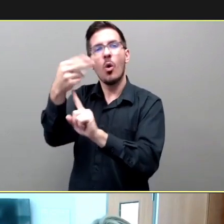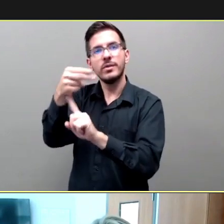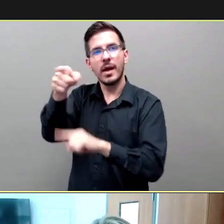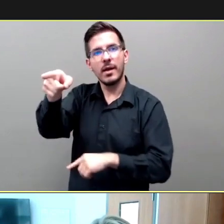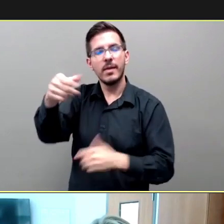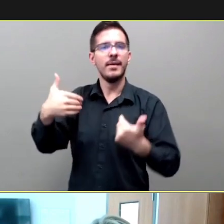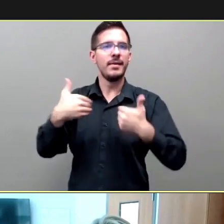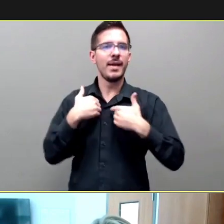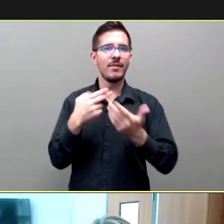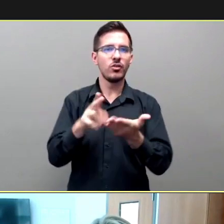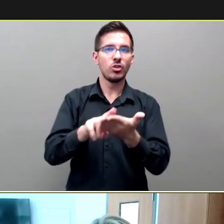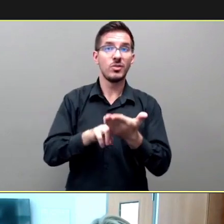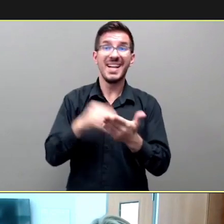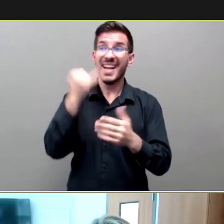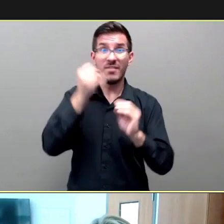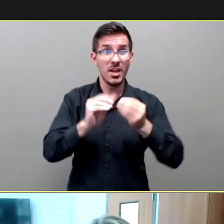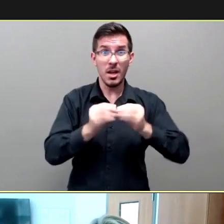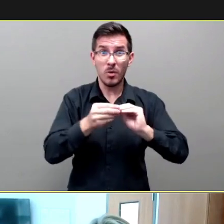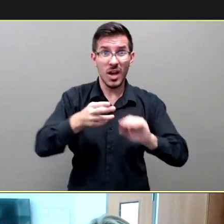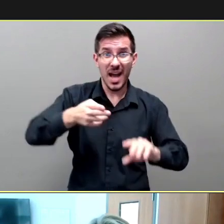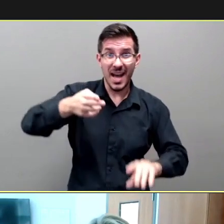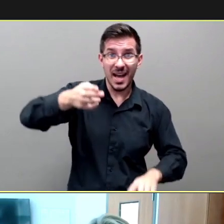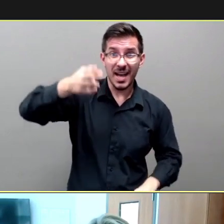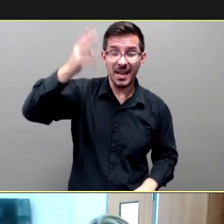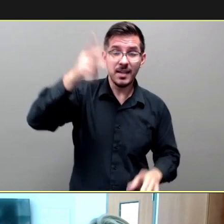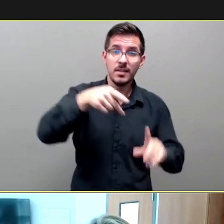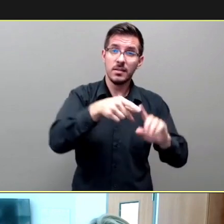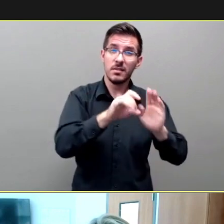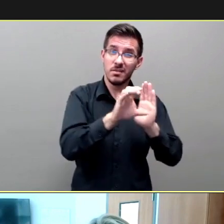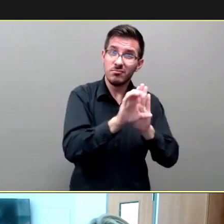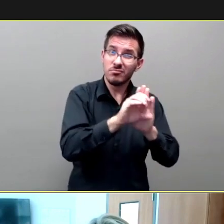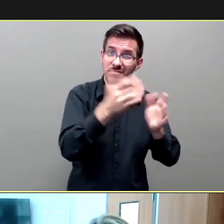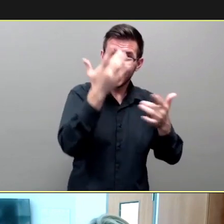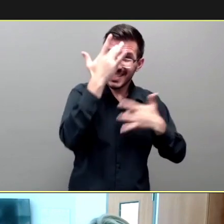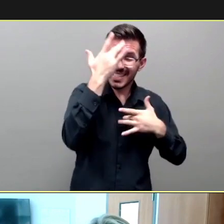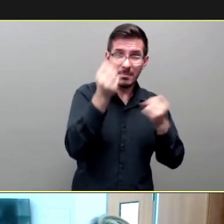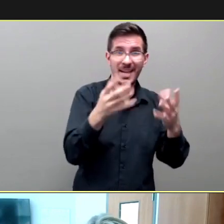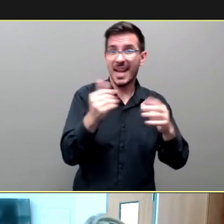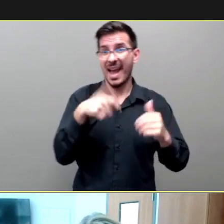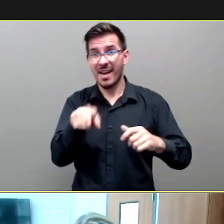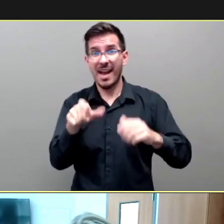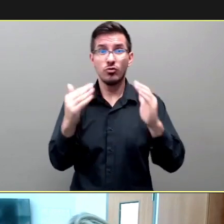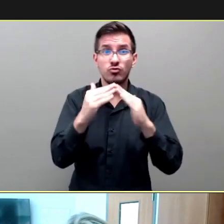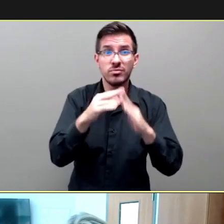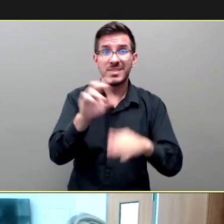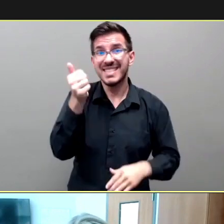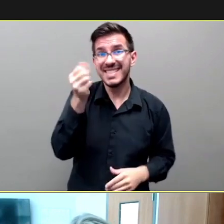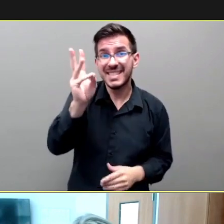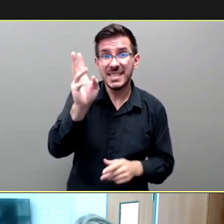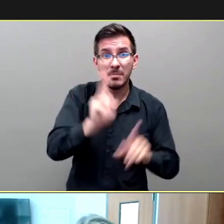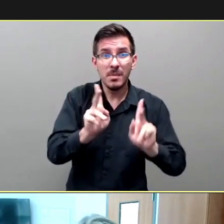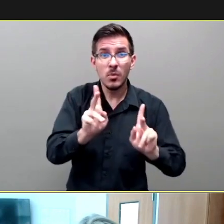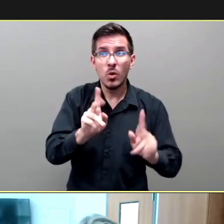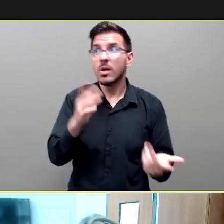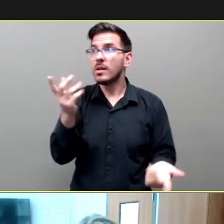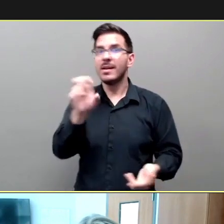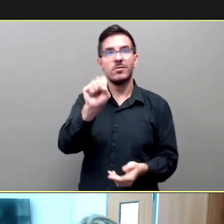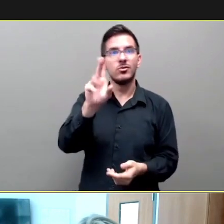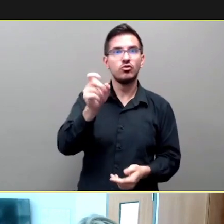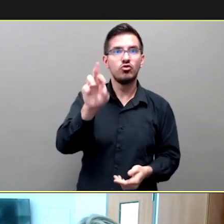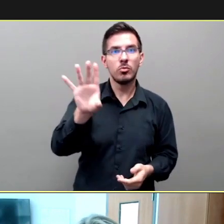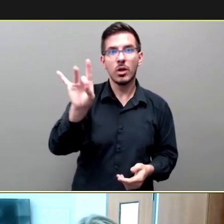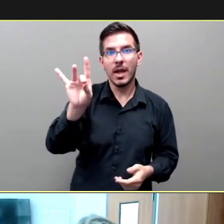If it gets to a big number, like we have to shelter 16 people, let's say, in a Super 8 motel in Albuquerque, to